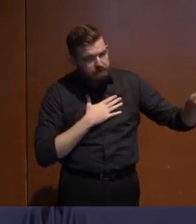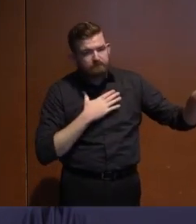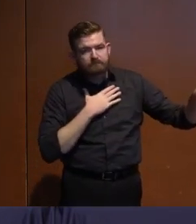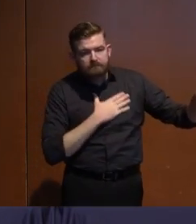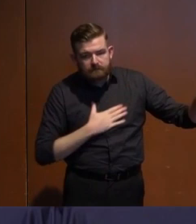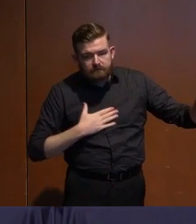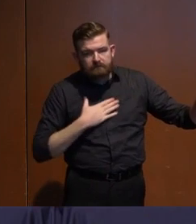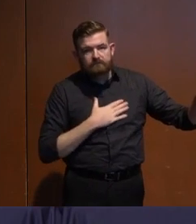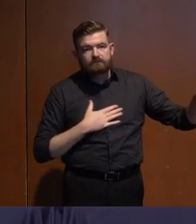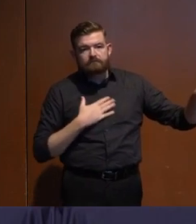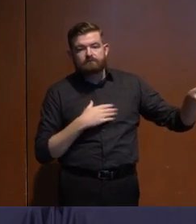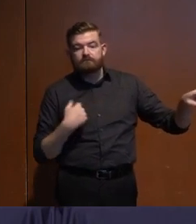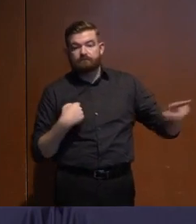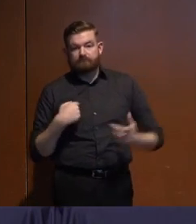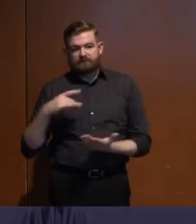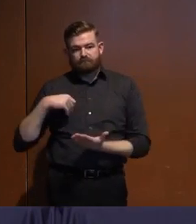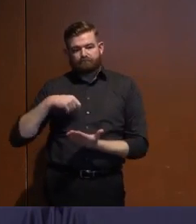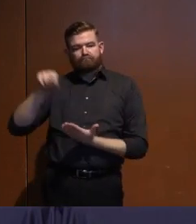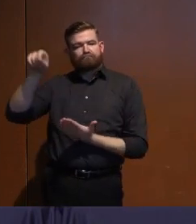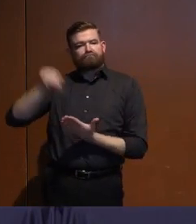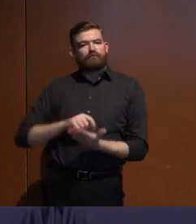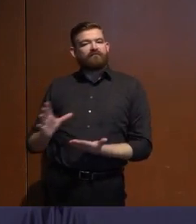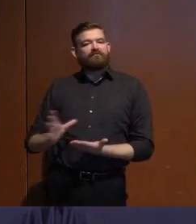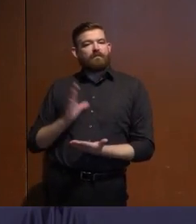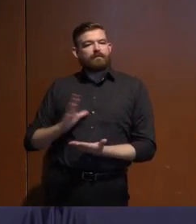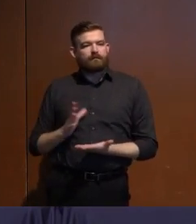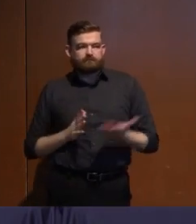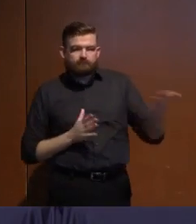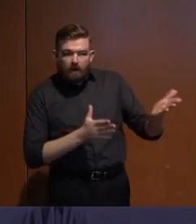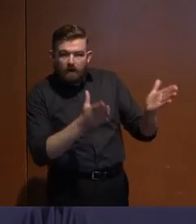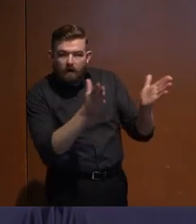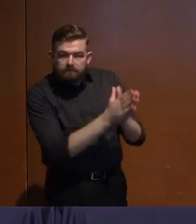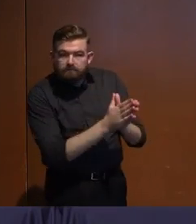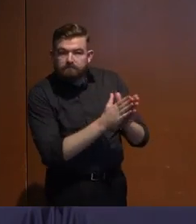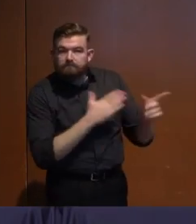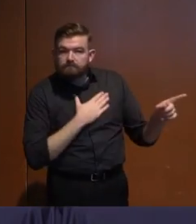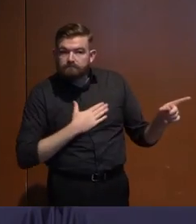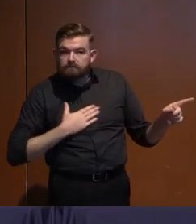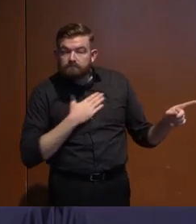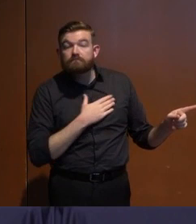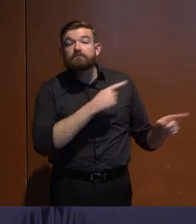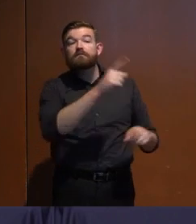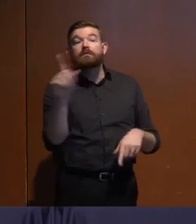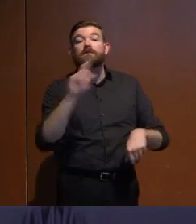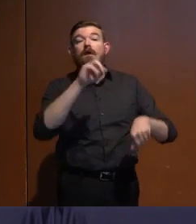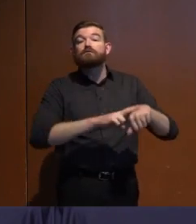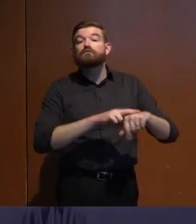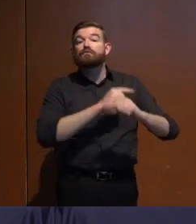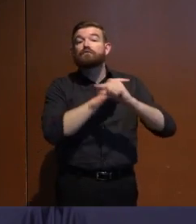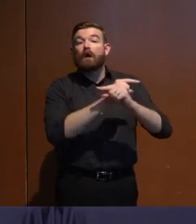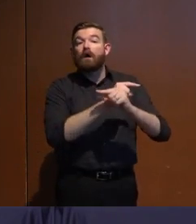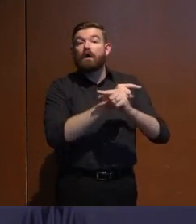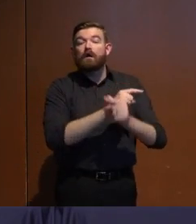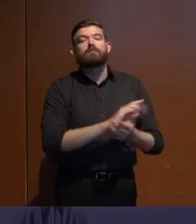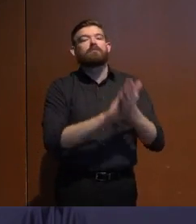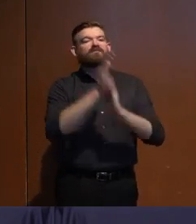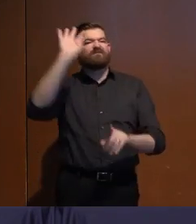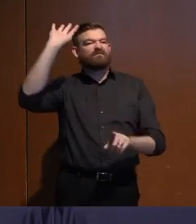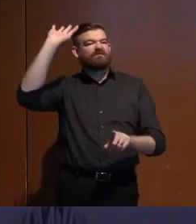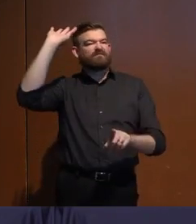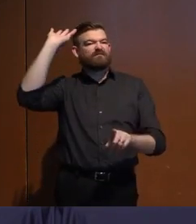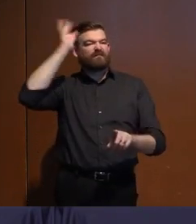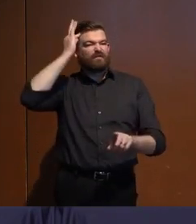formally asked him to federalize the National Guard. Indeed, last night, so only a couple of hours after he and I spoke,